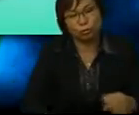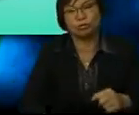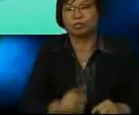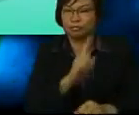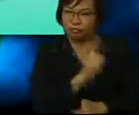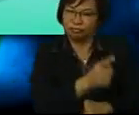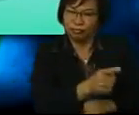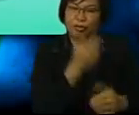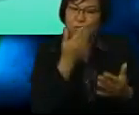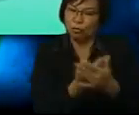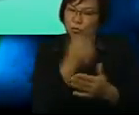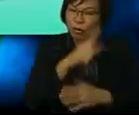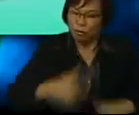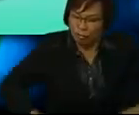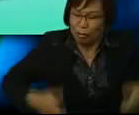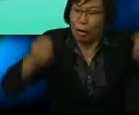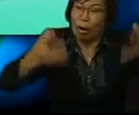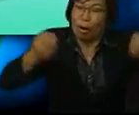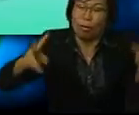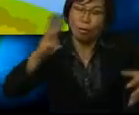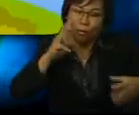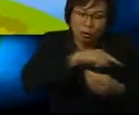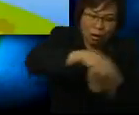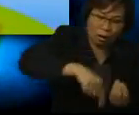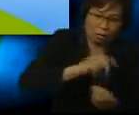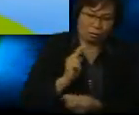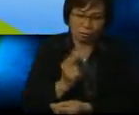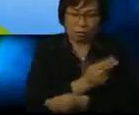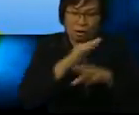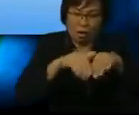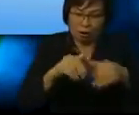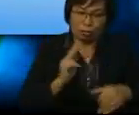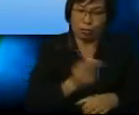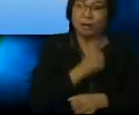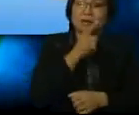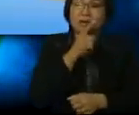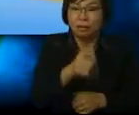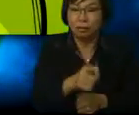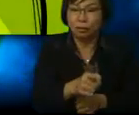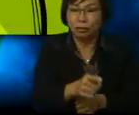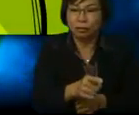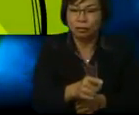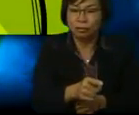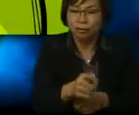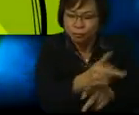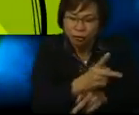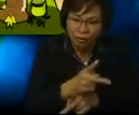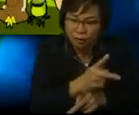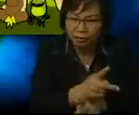But there's so much water around us. How are we supposed to put guards?